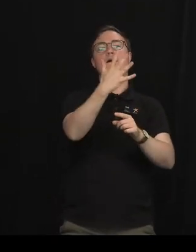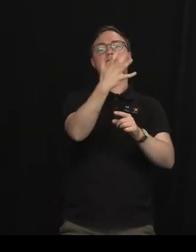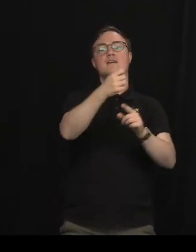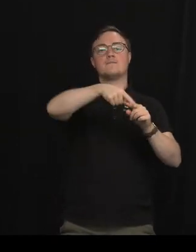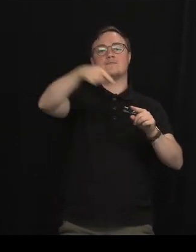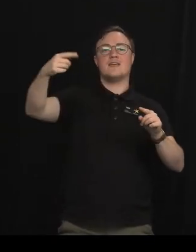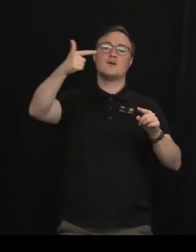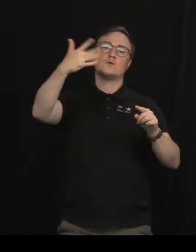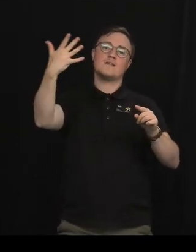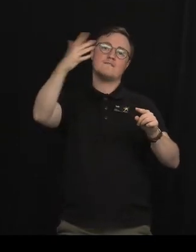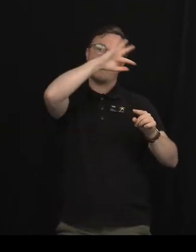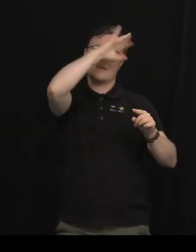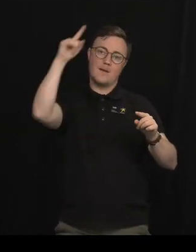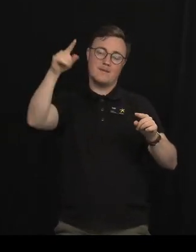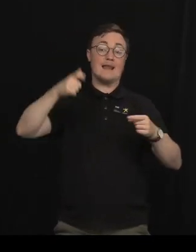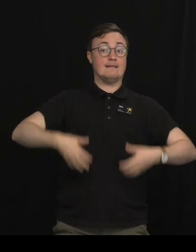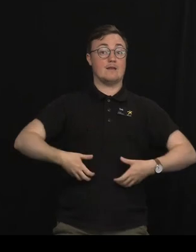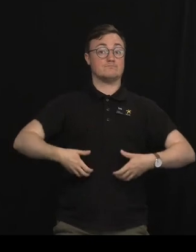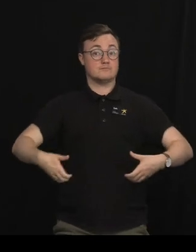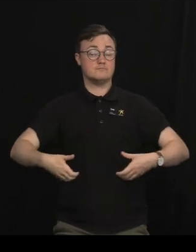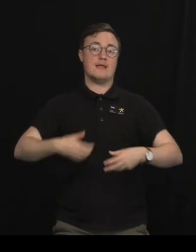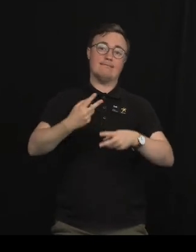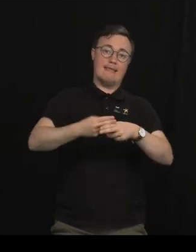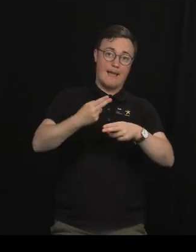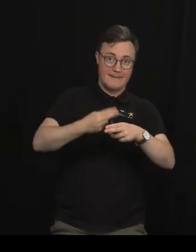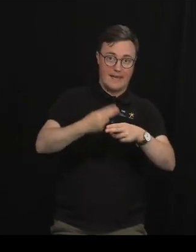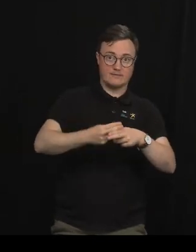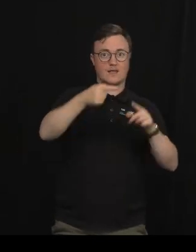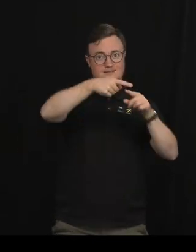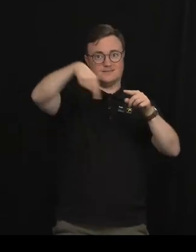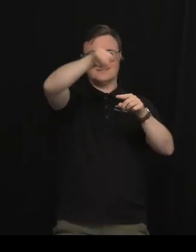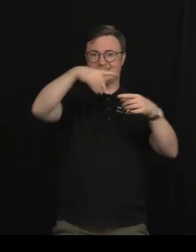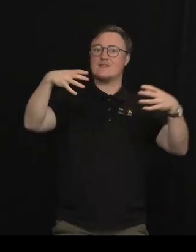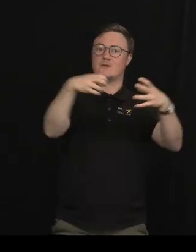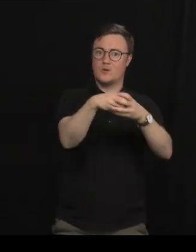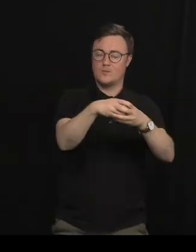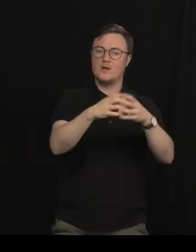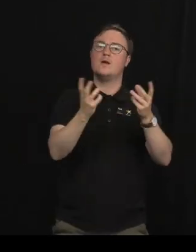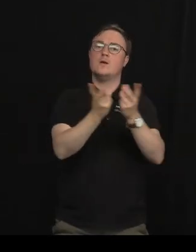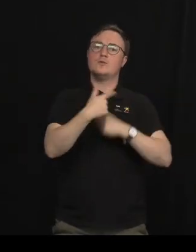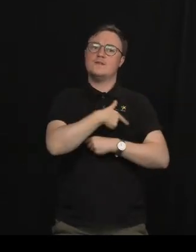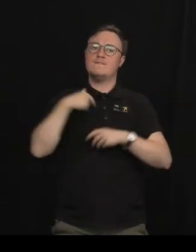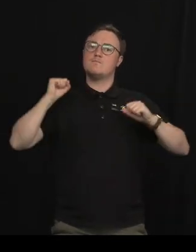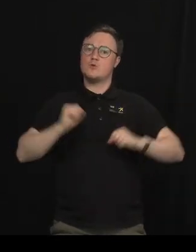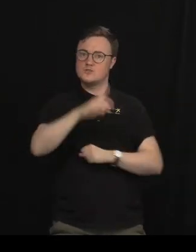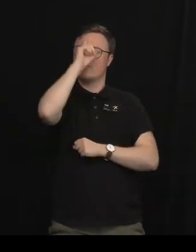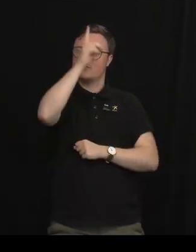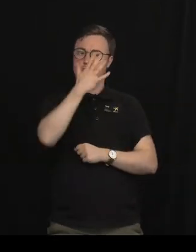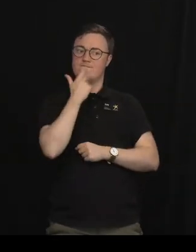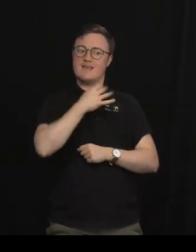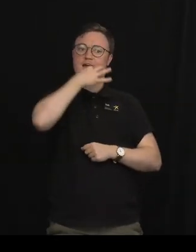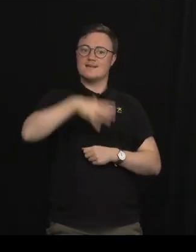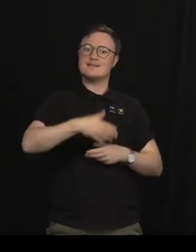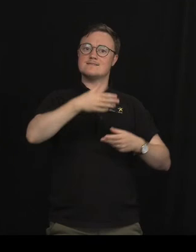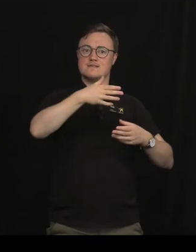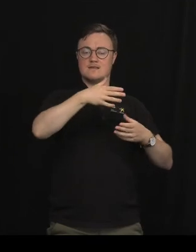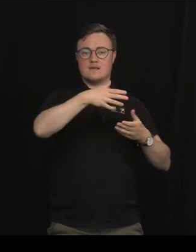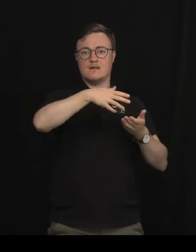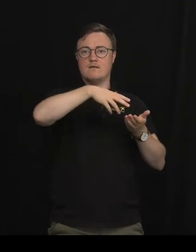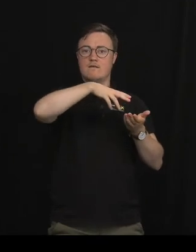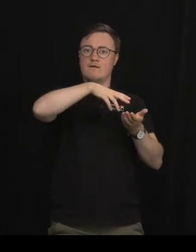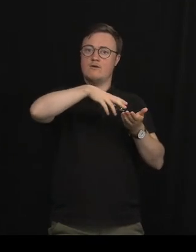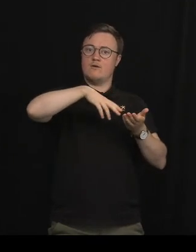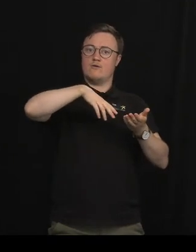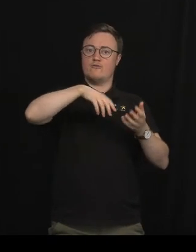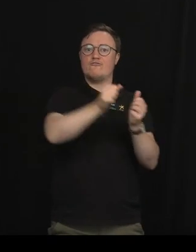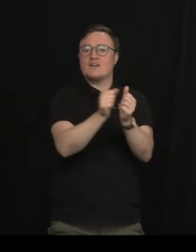old, being a bit obese, diabetes and hypertension. So we need also to understand the underlying risk factors and a bit of gender knowledge here as